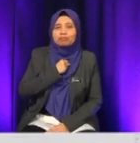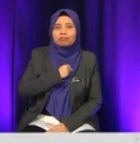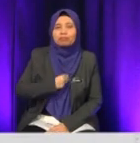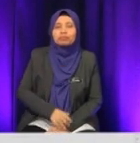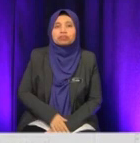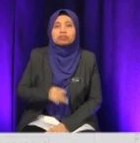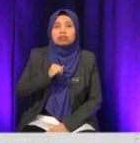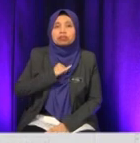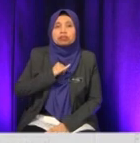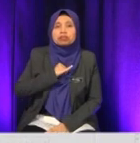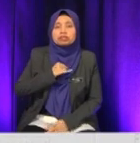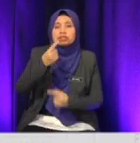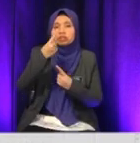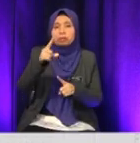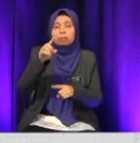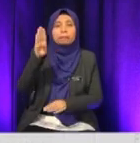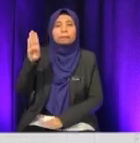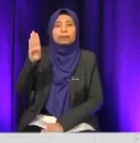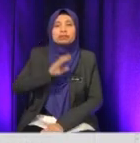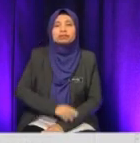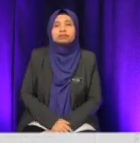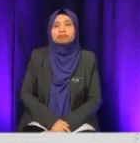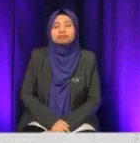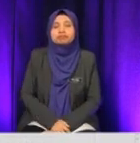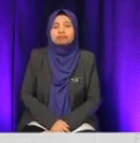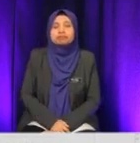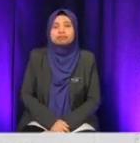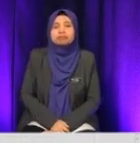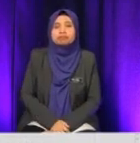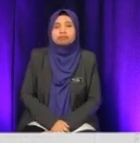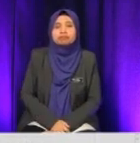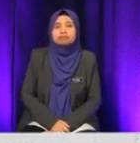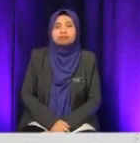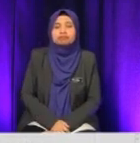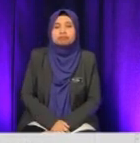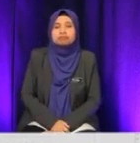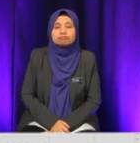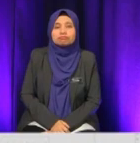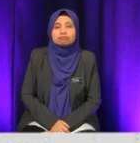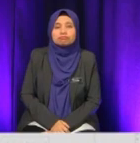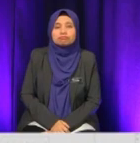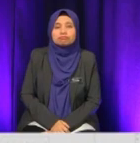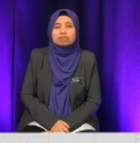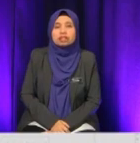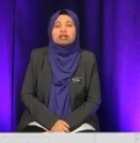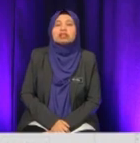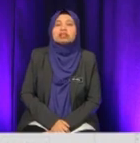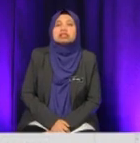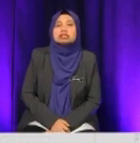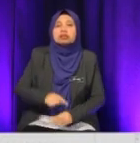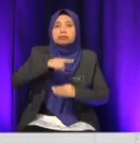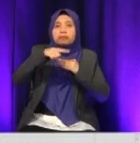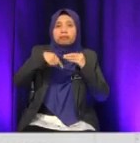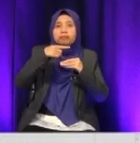I think the answer is B. Okay, B, to encourage people to help their community. But I think I heard something about